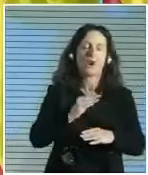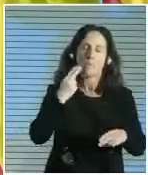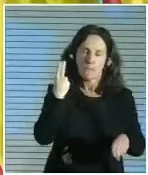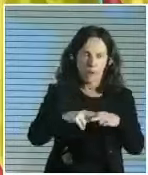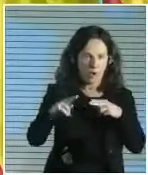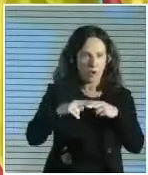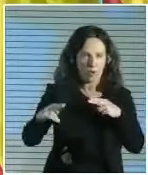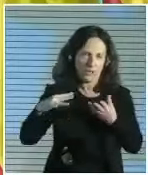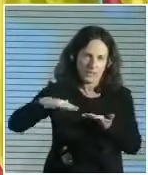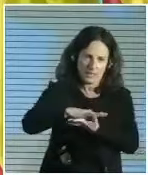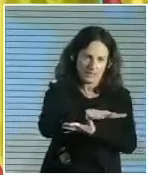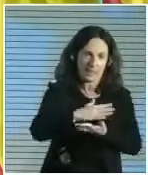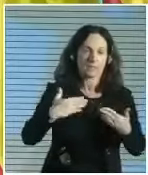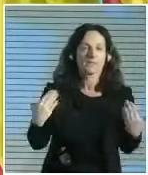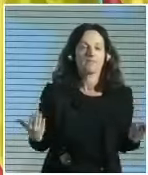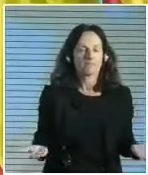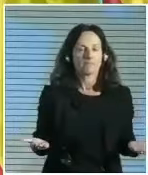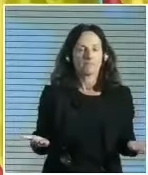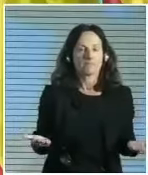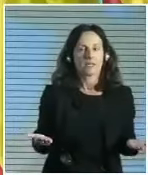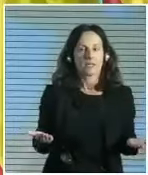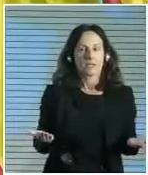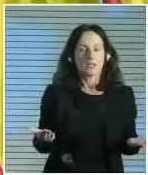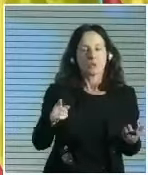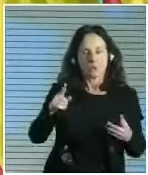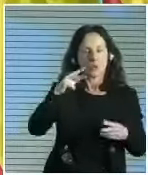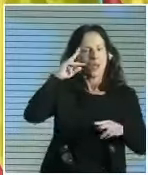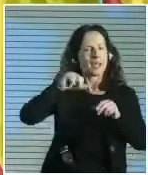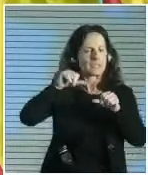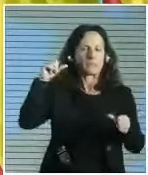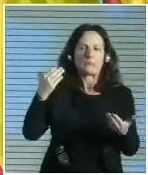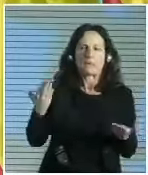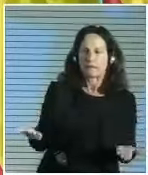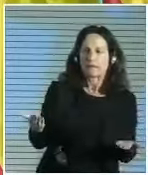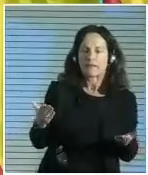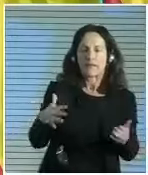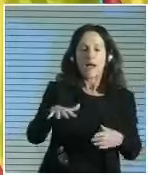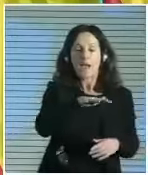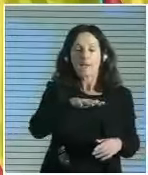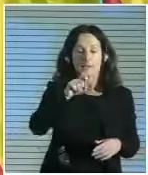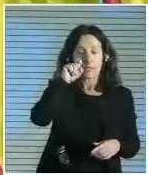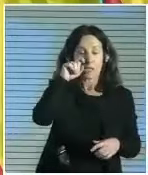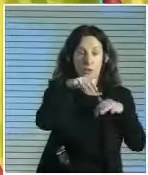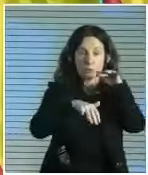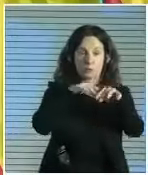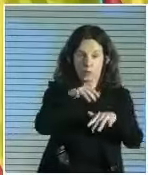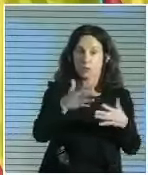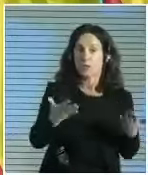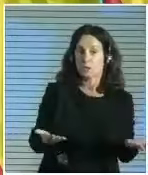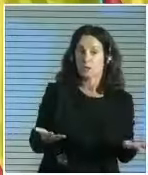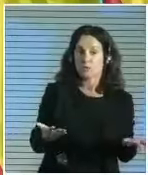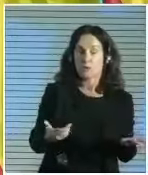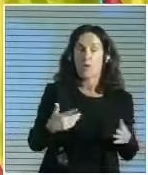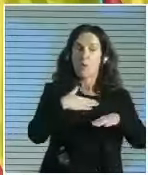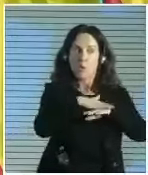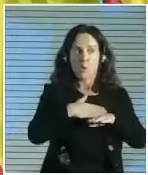can destination policymakers play so as to support action in